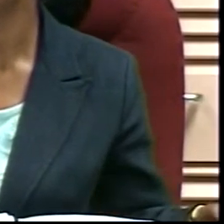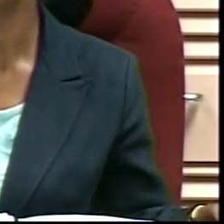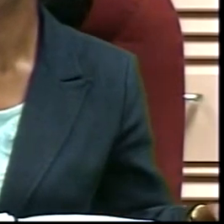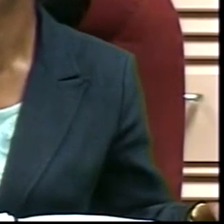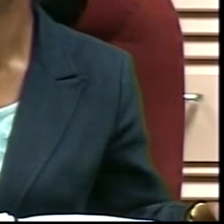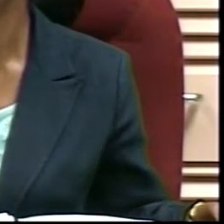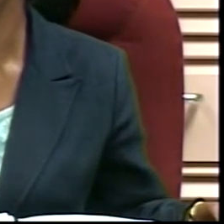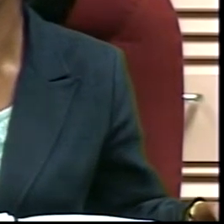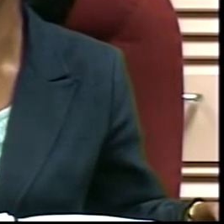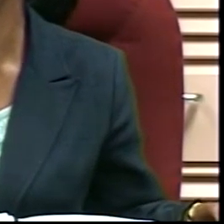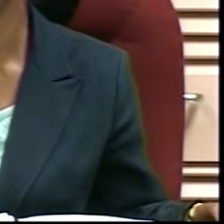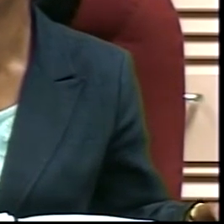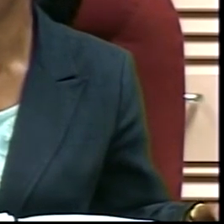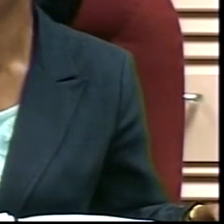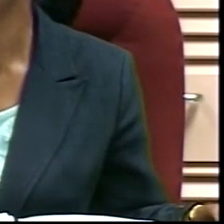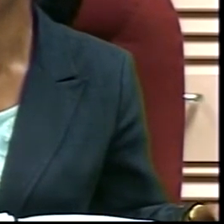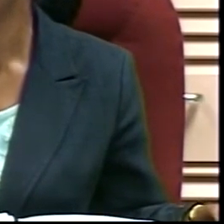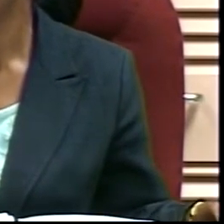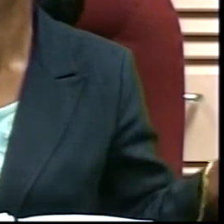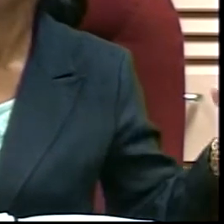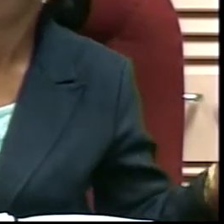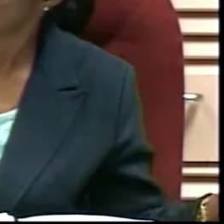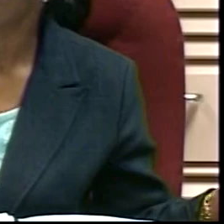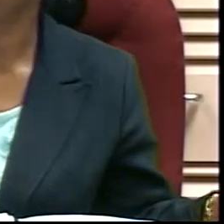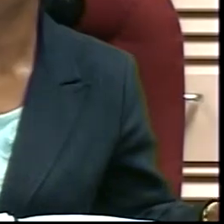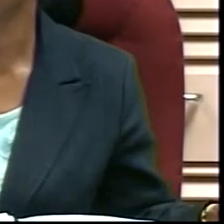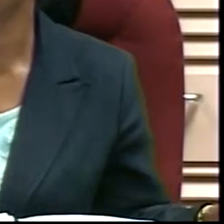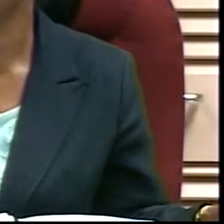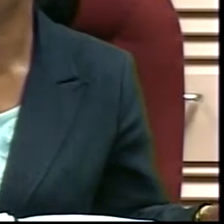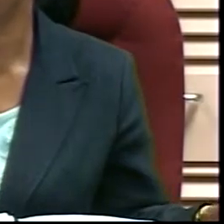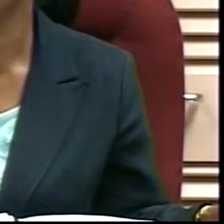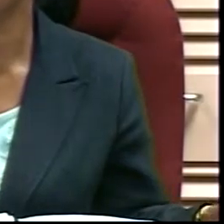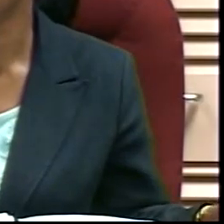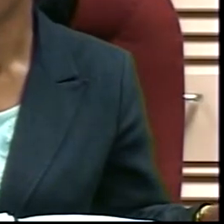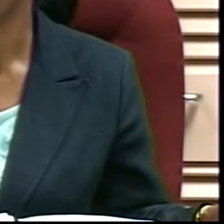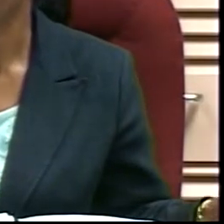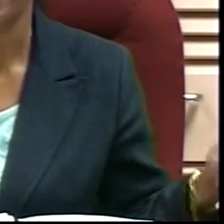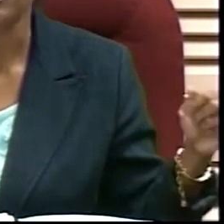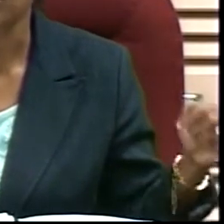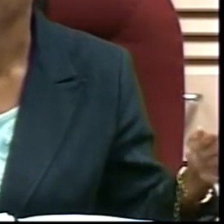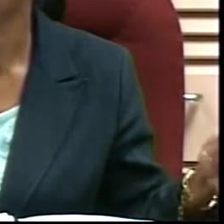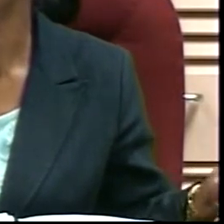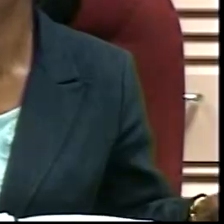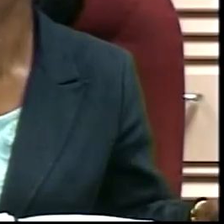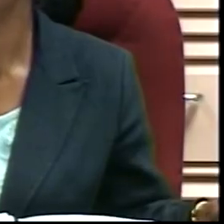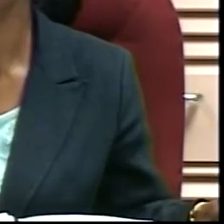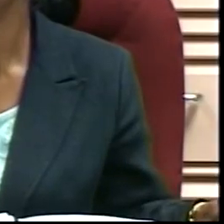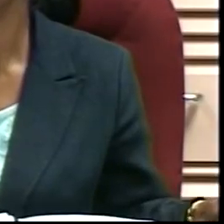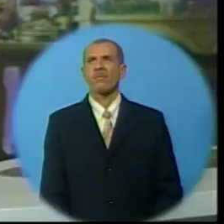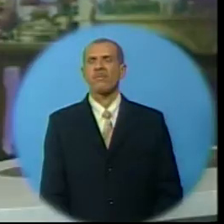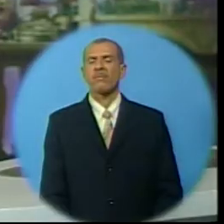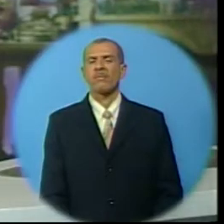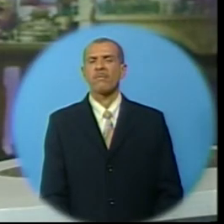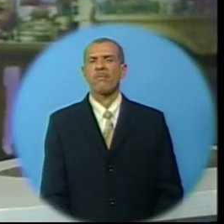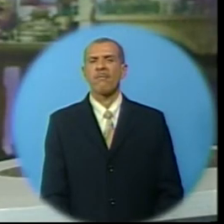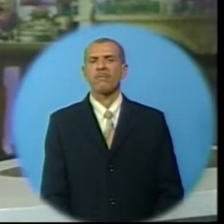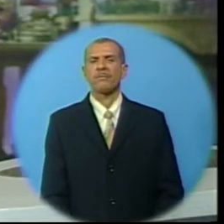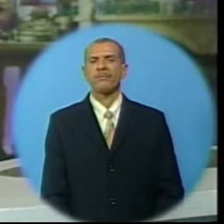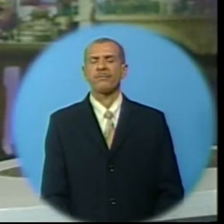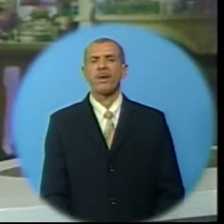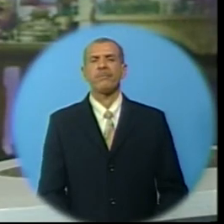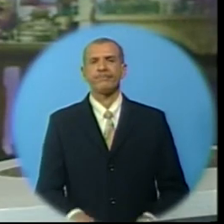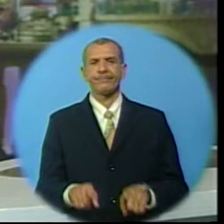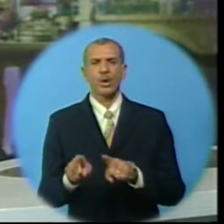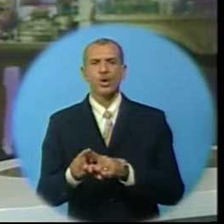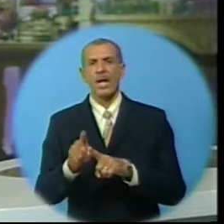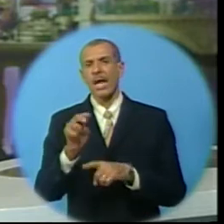voluntaristic system, respect the customs and practice, and then you don't respect the custom and practice. Or it has to work both ways. In the meantime,